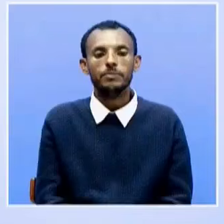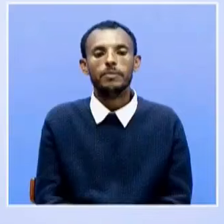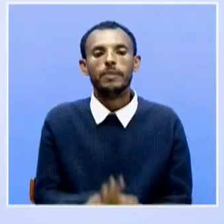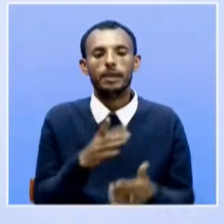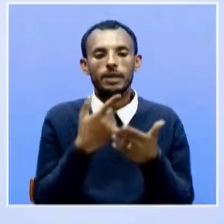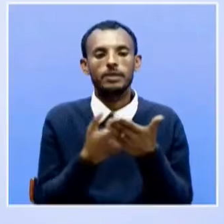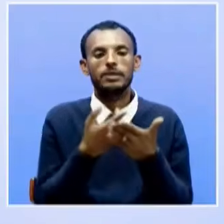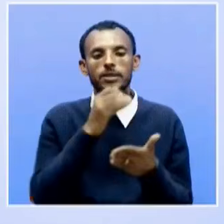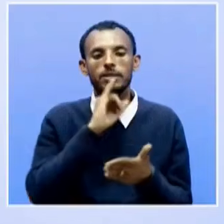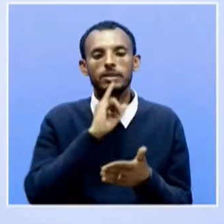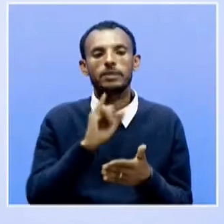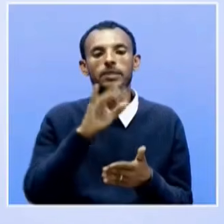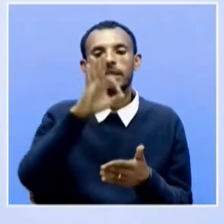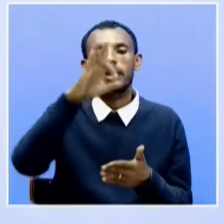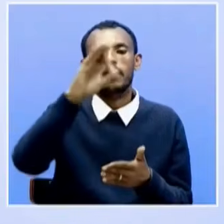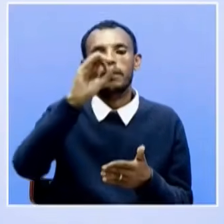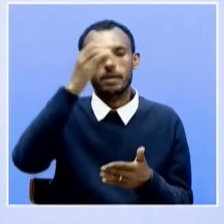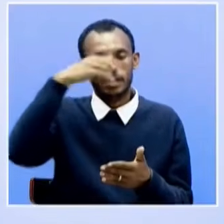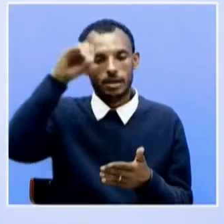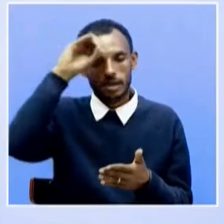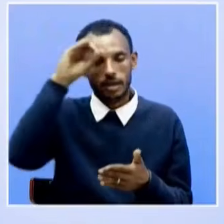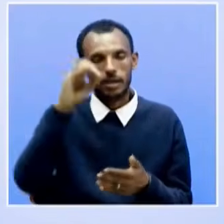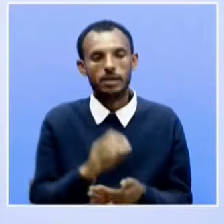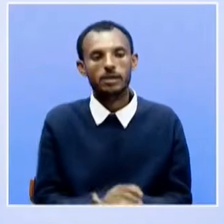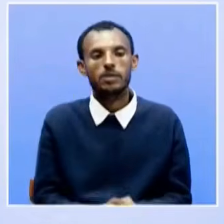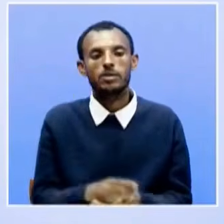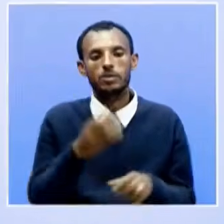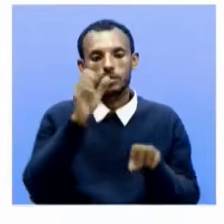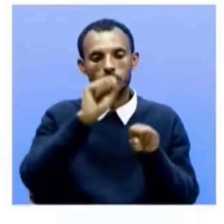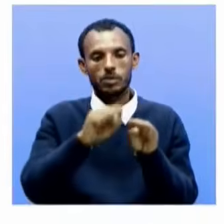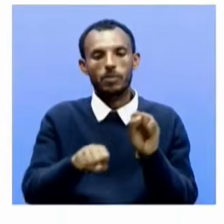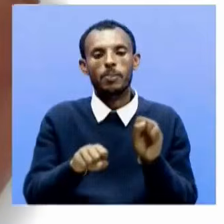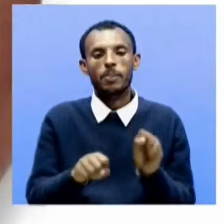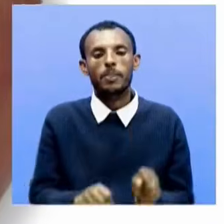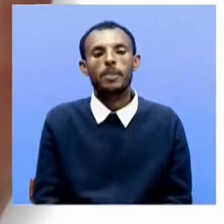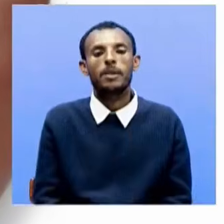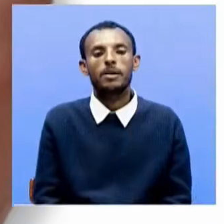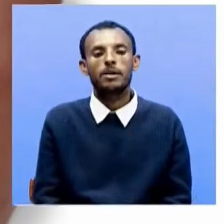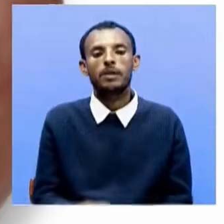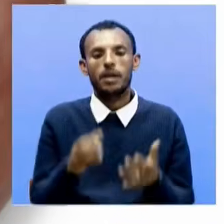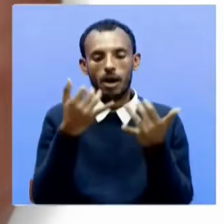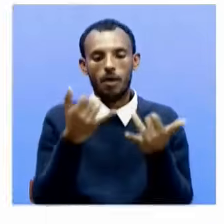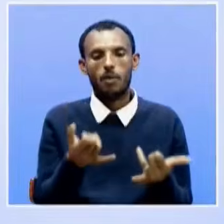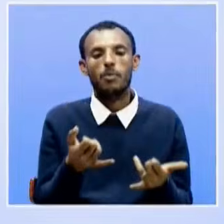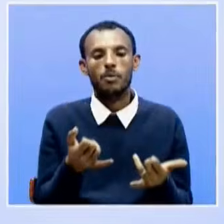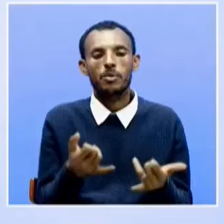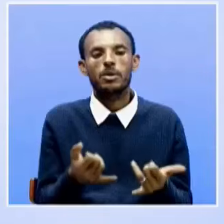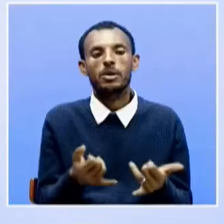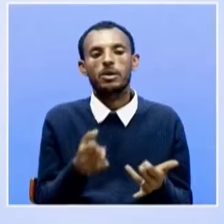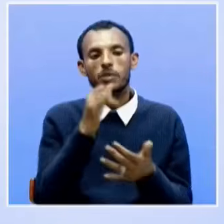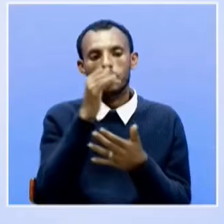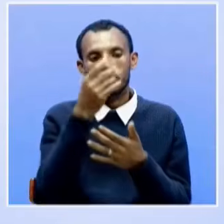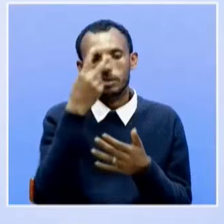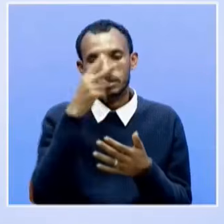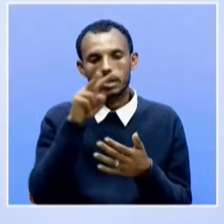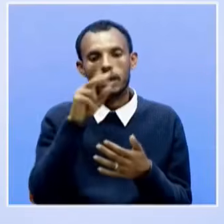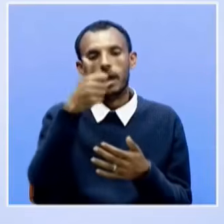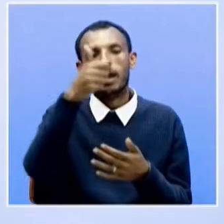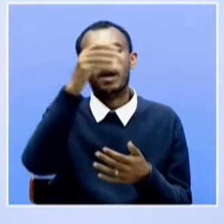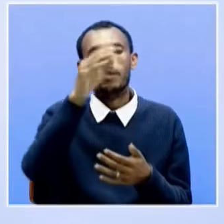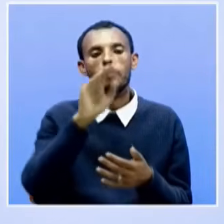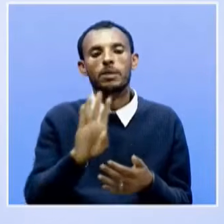This is 90 degree, right? So now considering